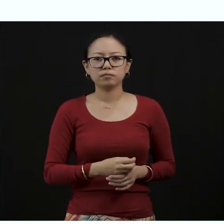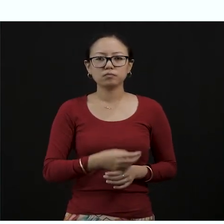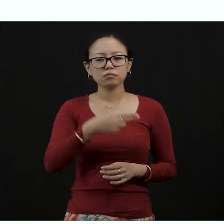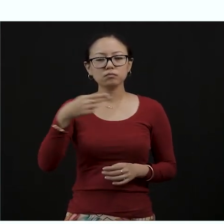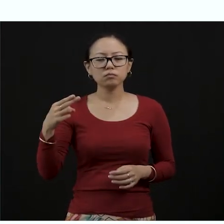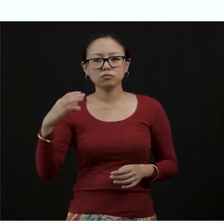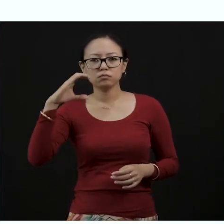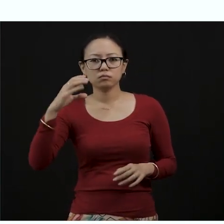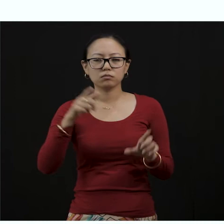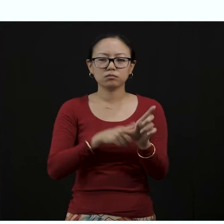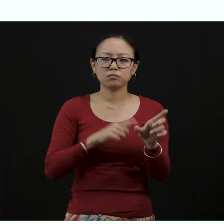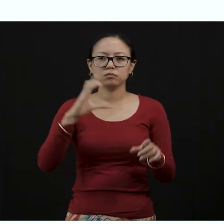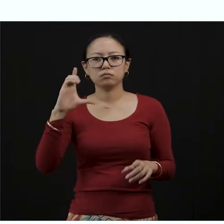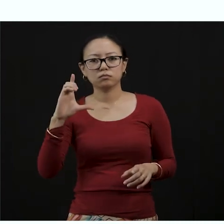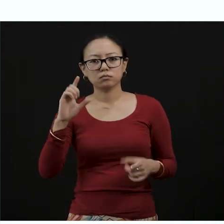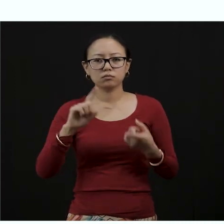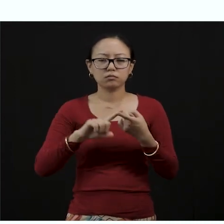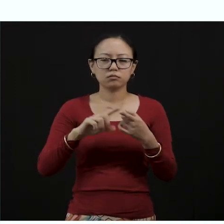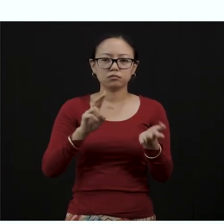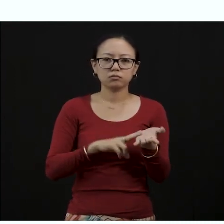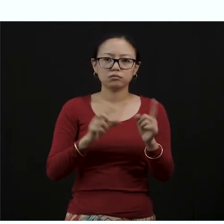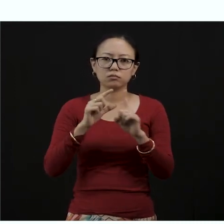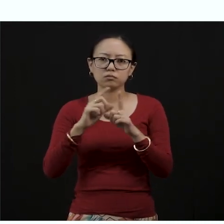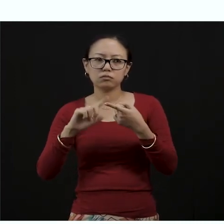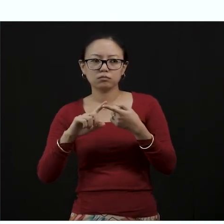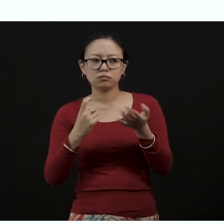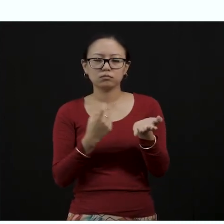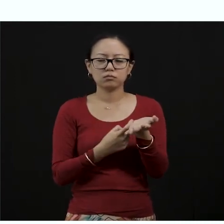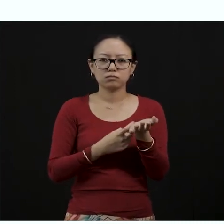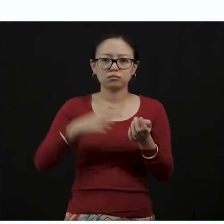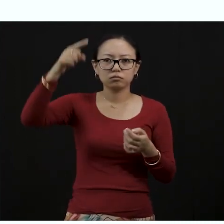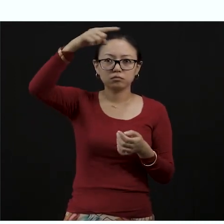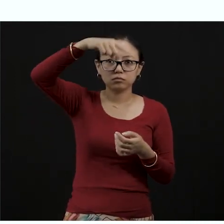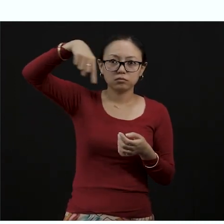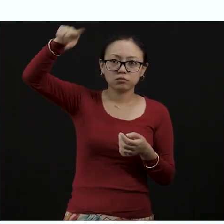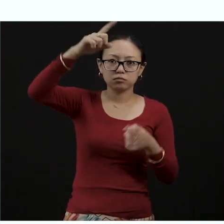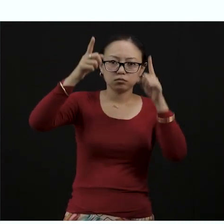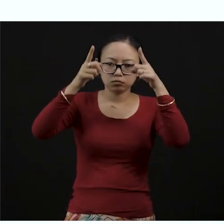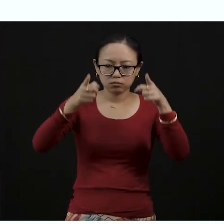3 faces, 2 flat faces, and 1 curved face.